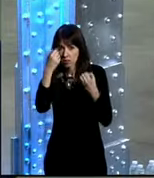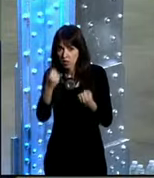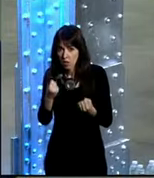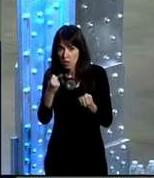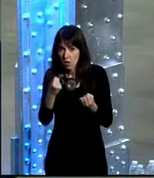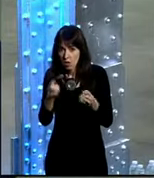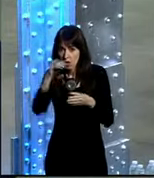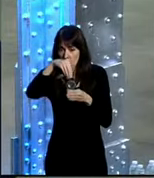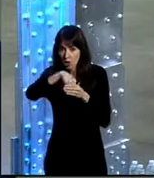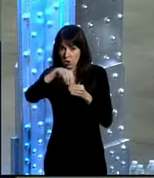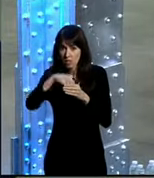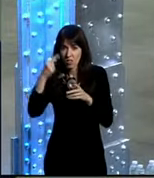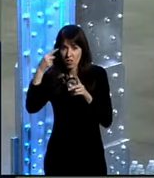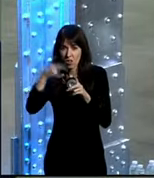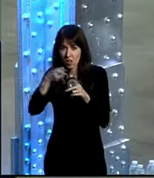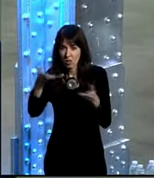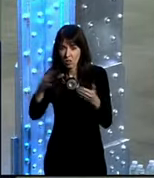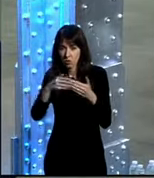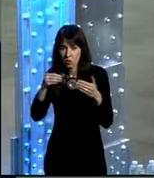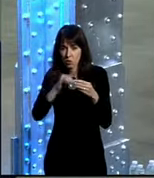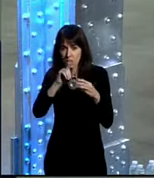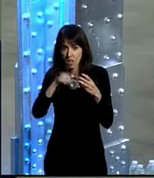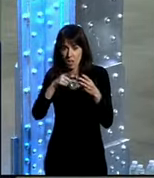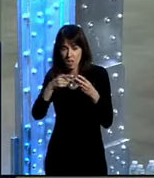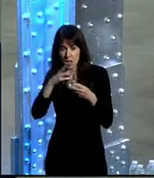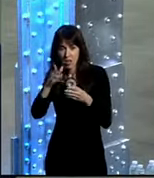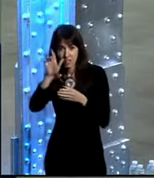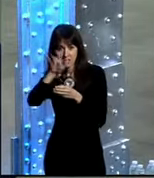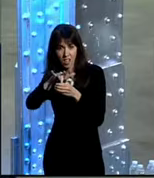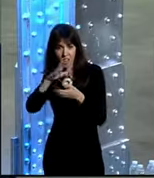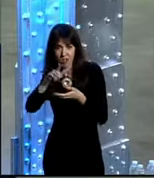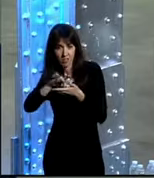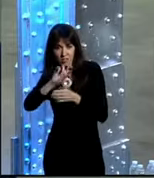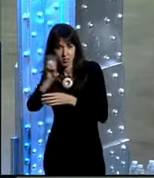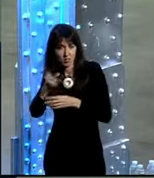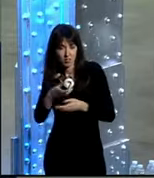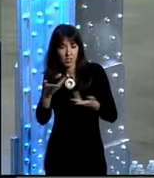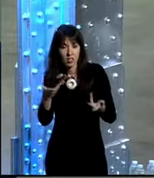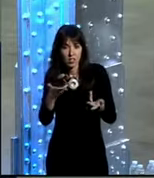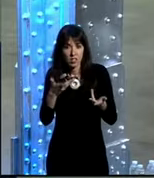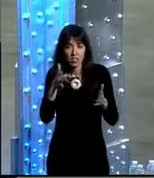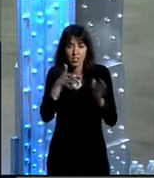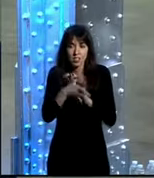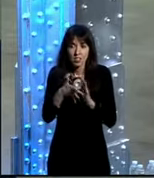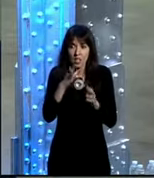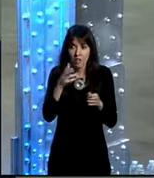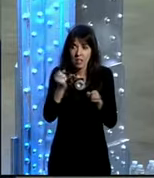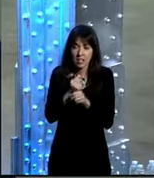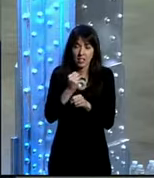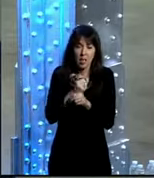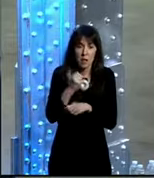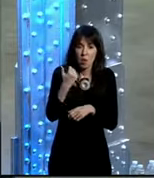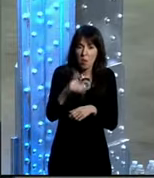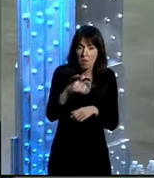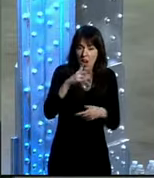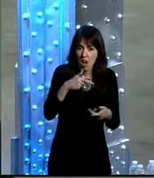were cross-media producers. Now most of them are storytellers. So it's not a bad job position to be in at the market either. It's good. Good